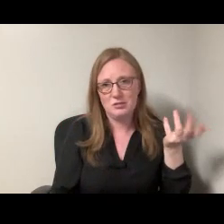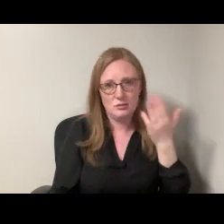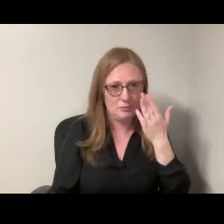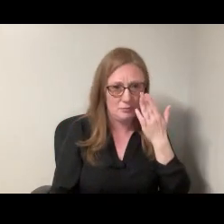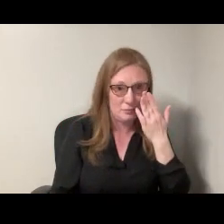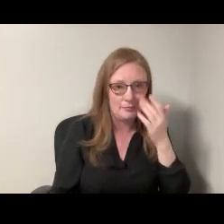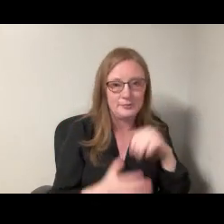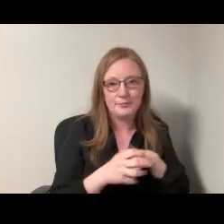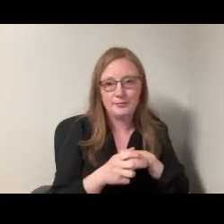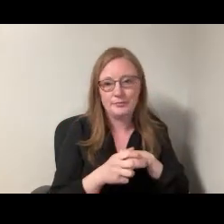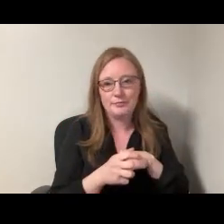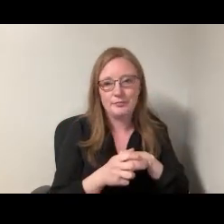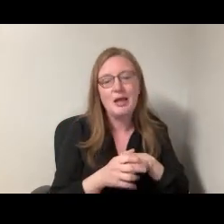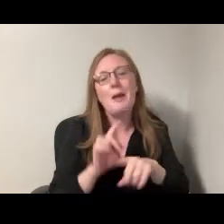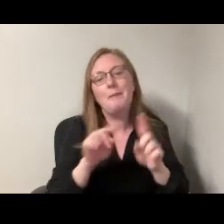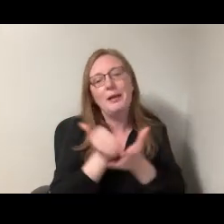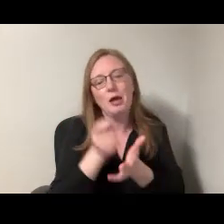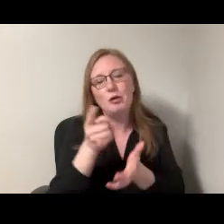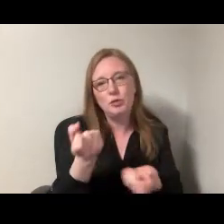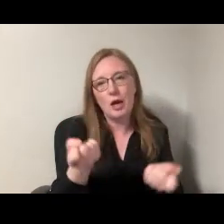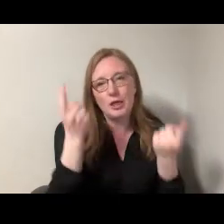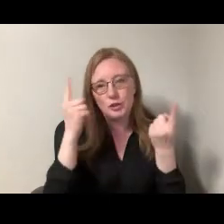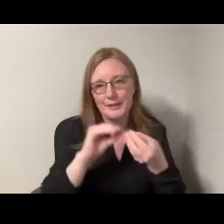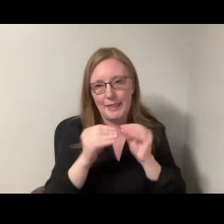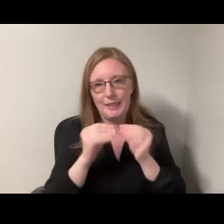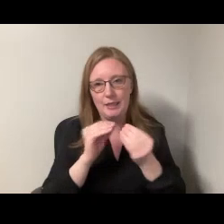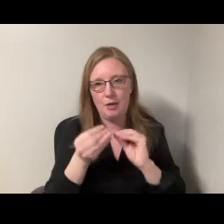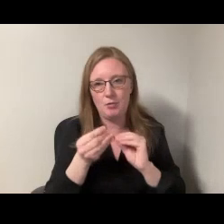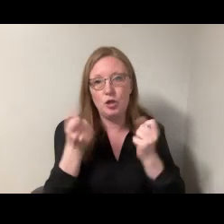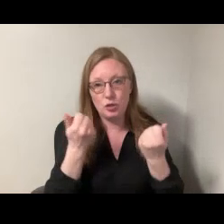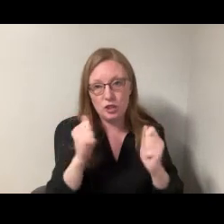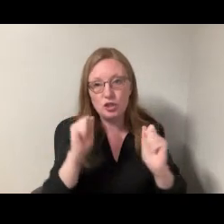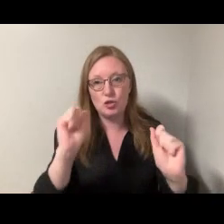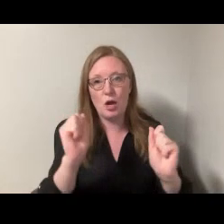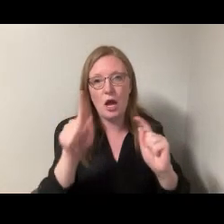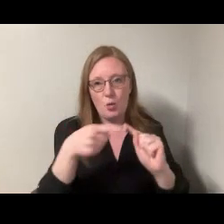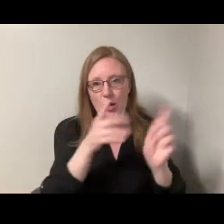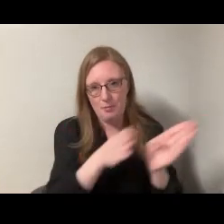This is, it gives you a number that you can shoot for when you're doing planning.